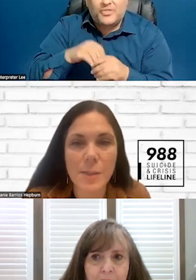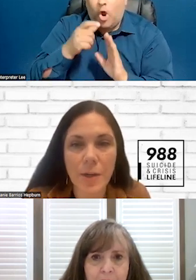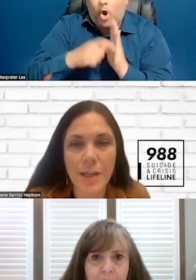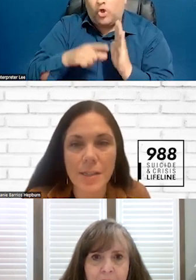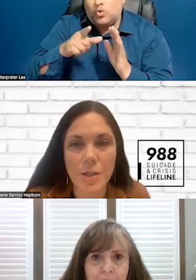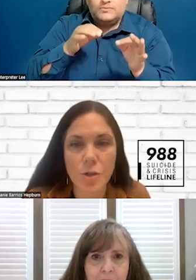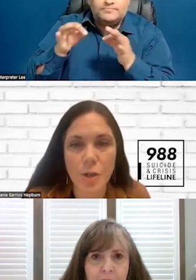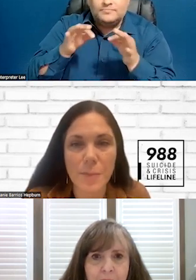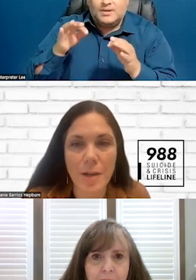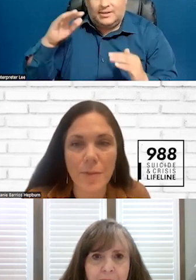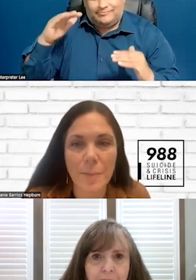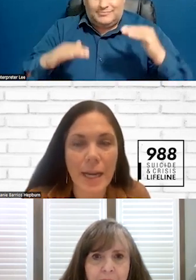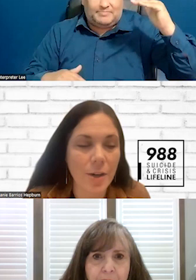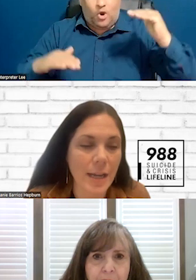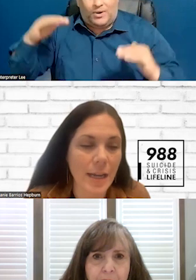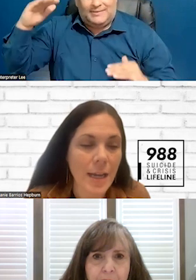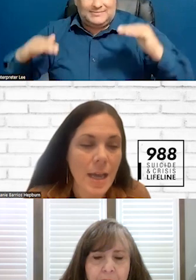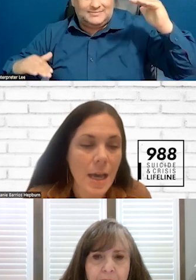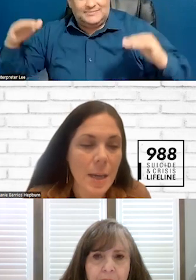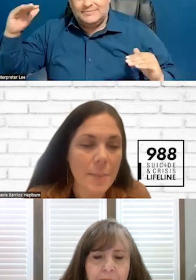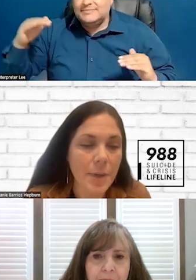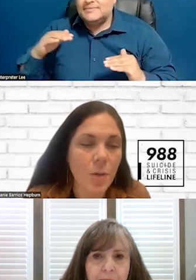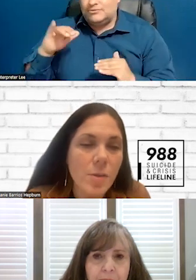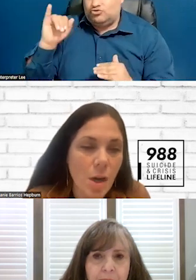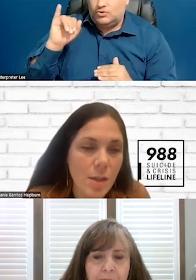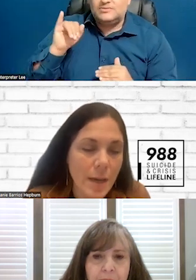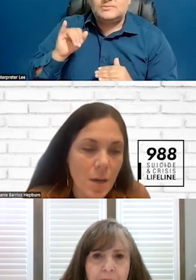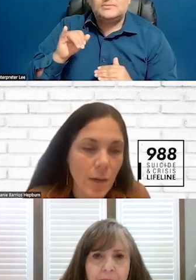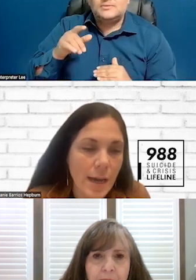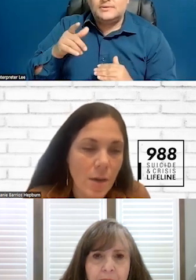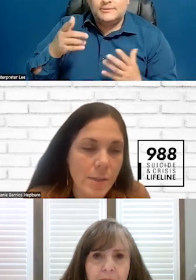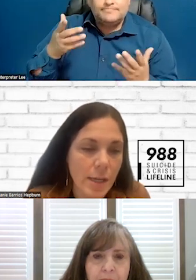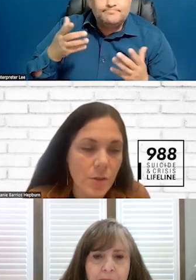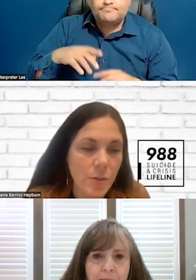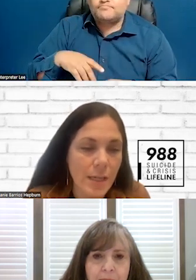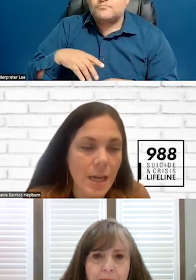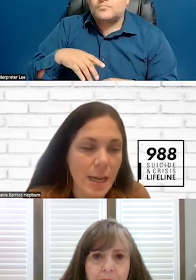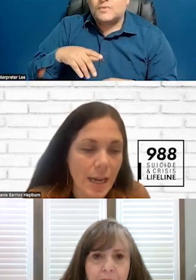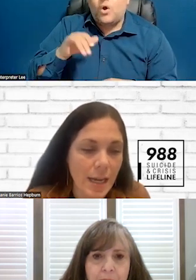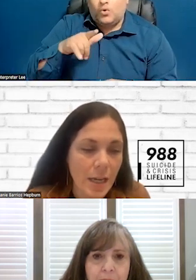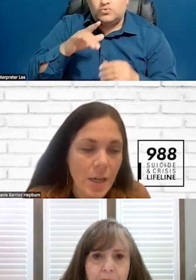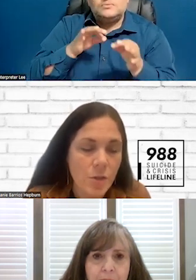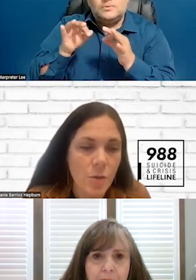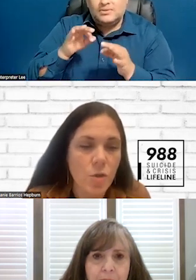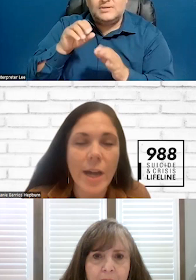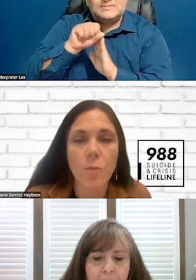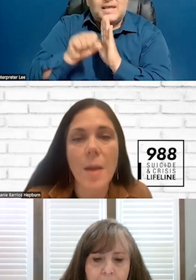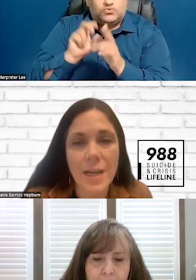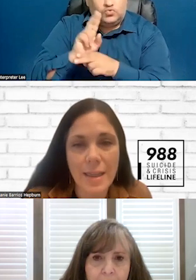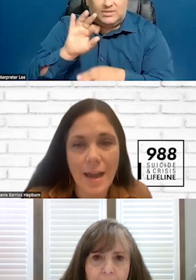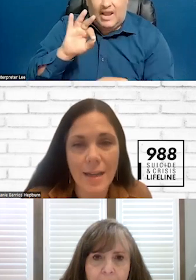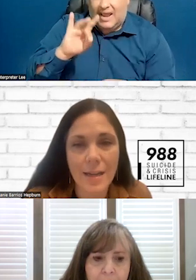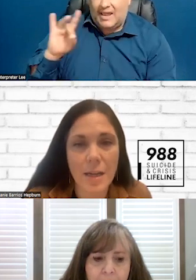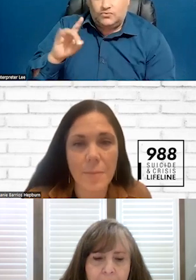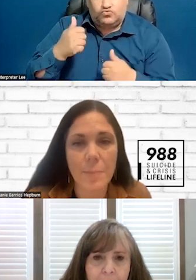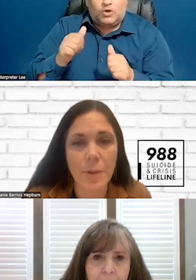about disparities in insurance benefit parity, but you also talked about how states are using 988 to try to